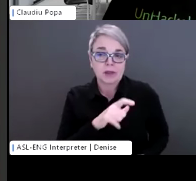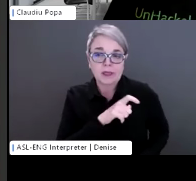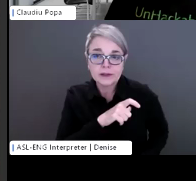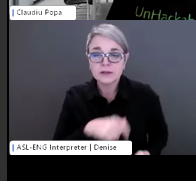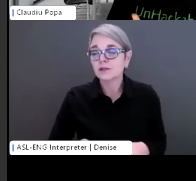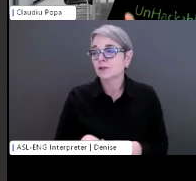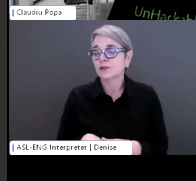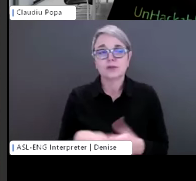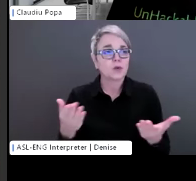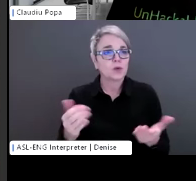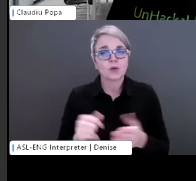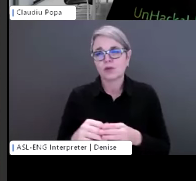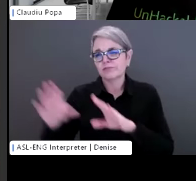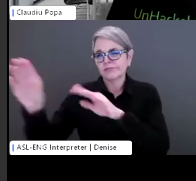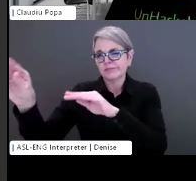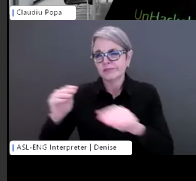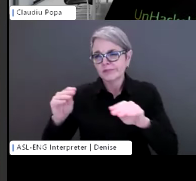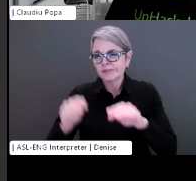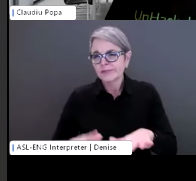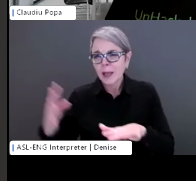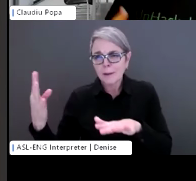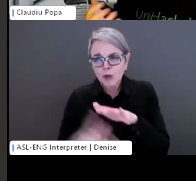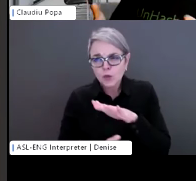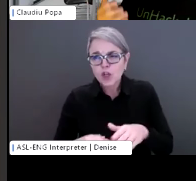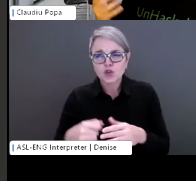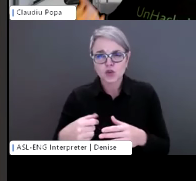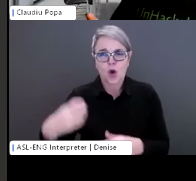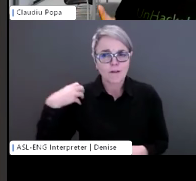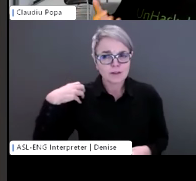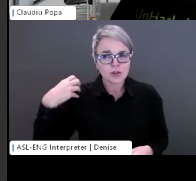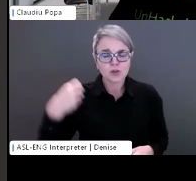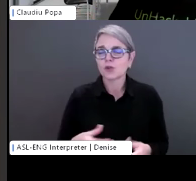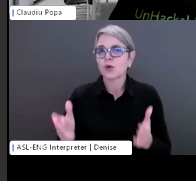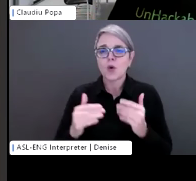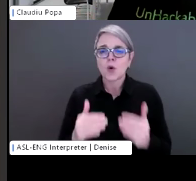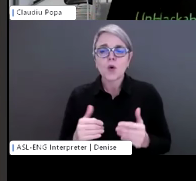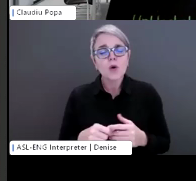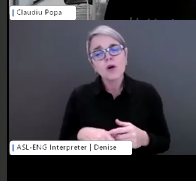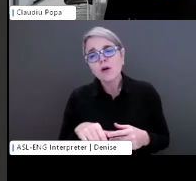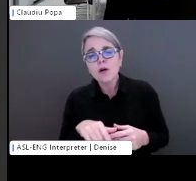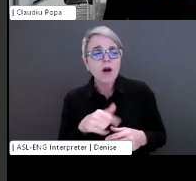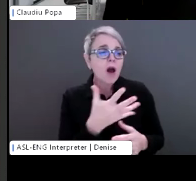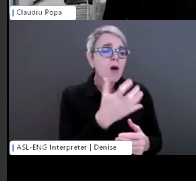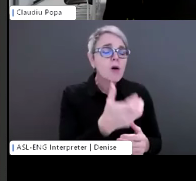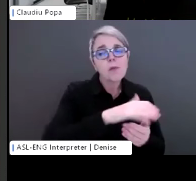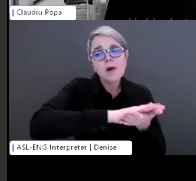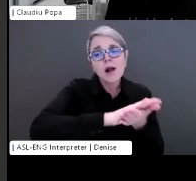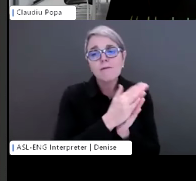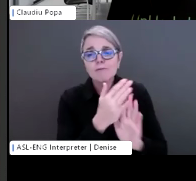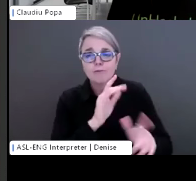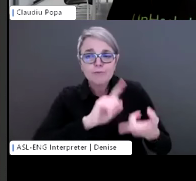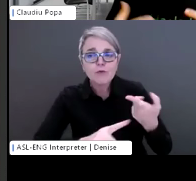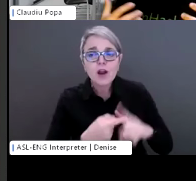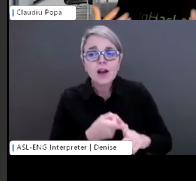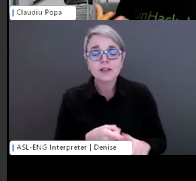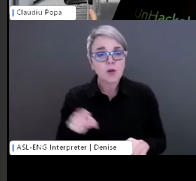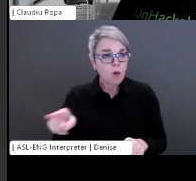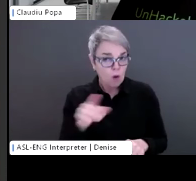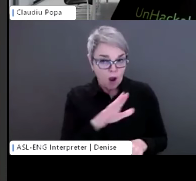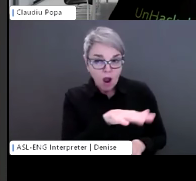for friendship online or somebody pretending to be looking to buy something. That's like